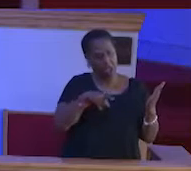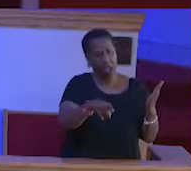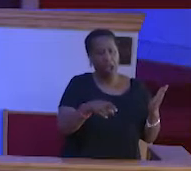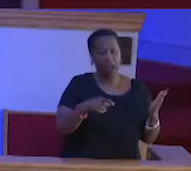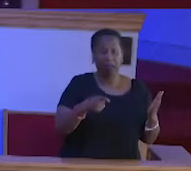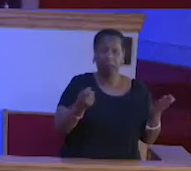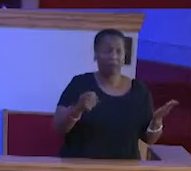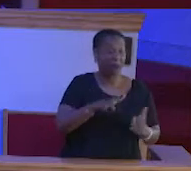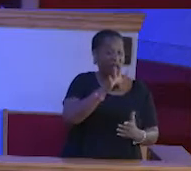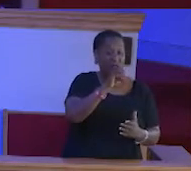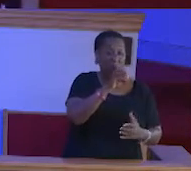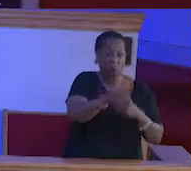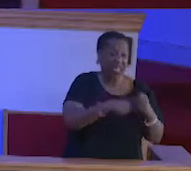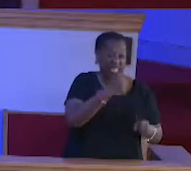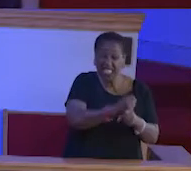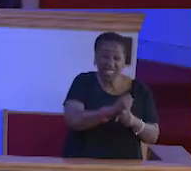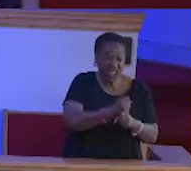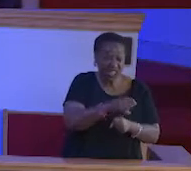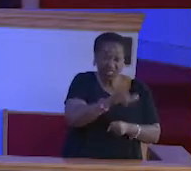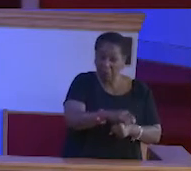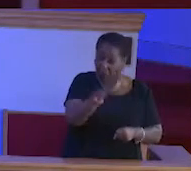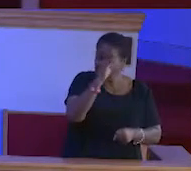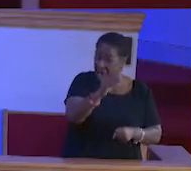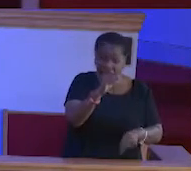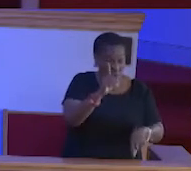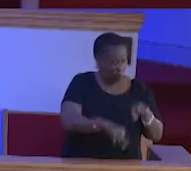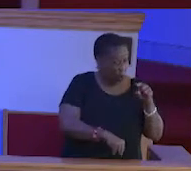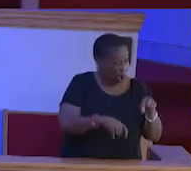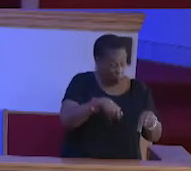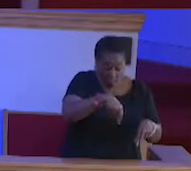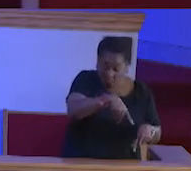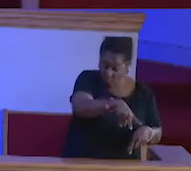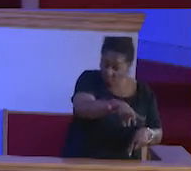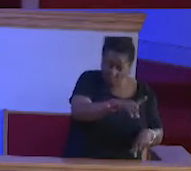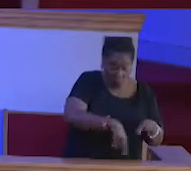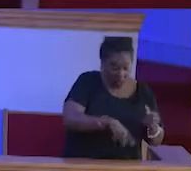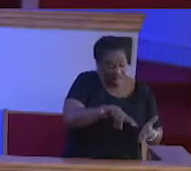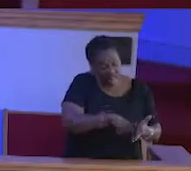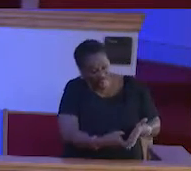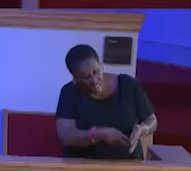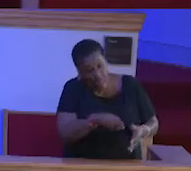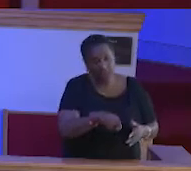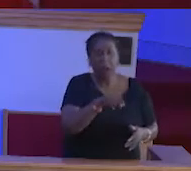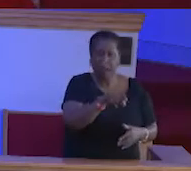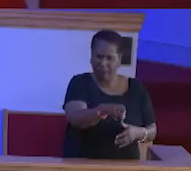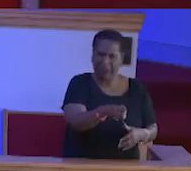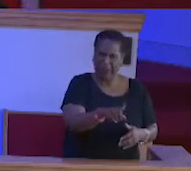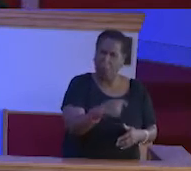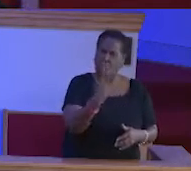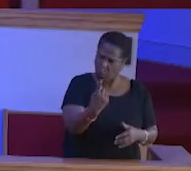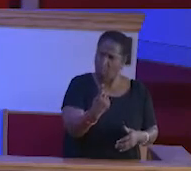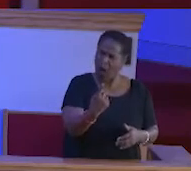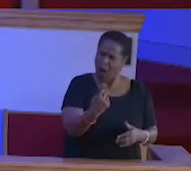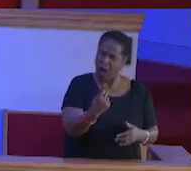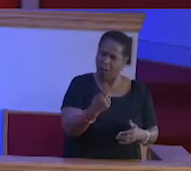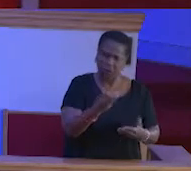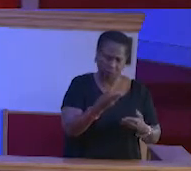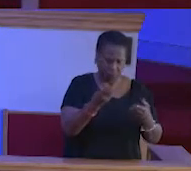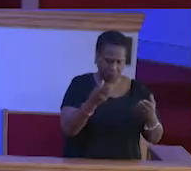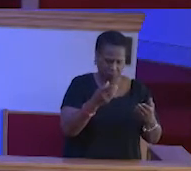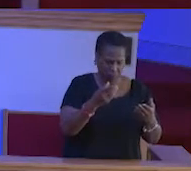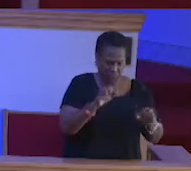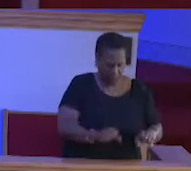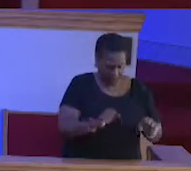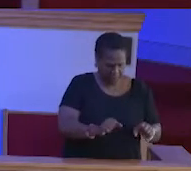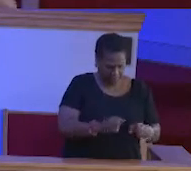than 40 years, he's not been able to walk. It's one thing to lose an ability,